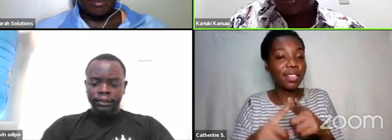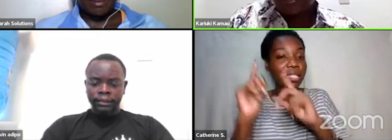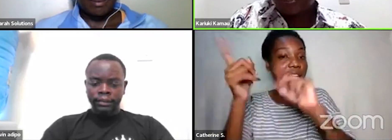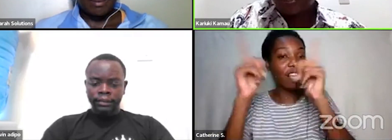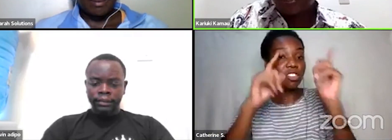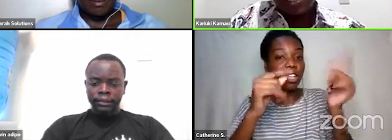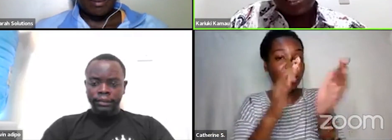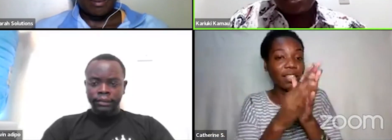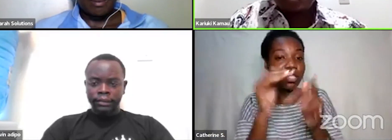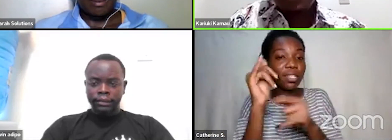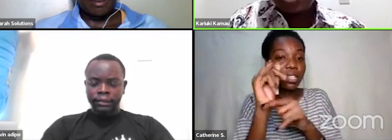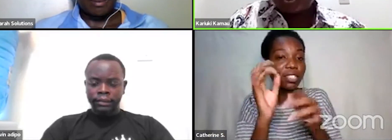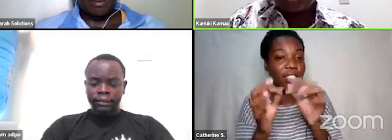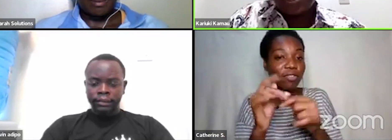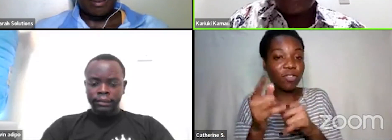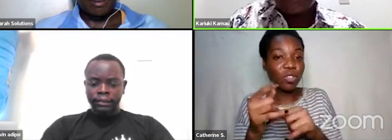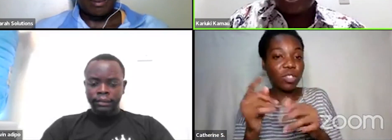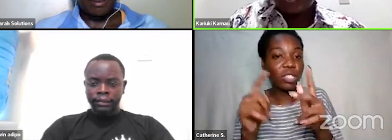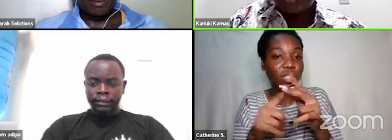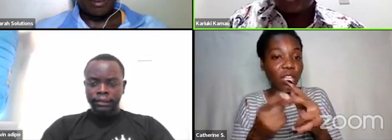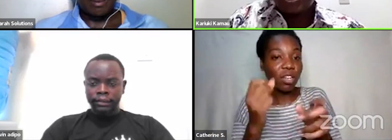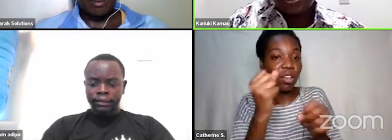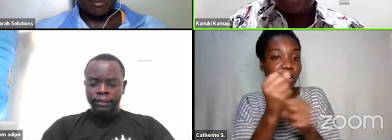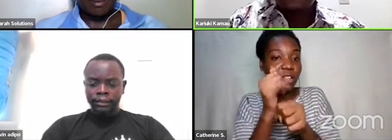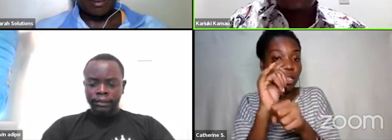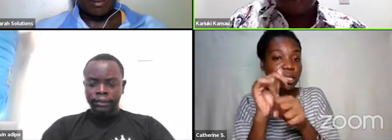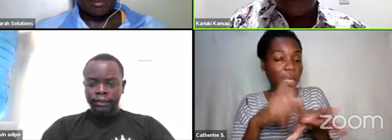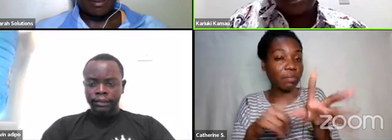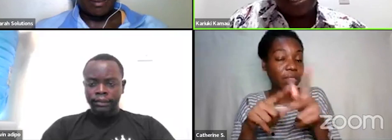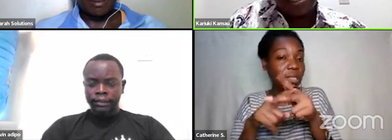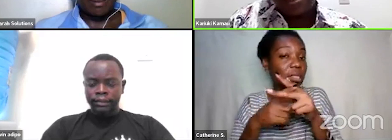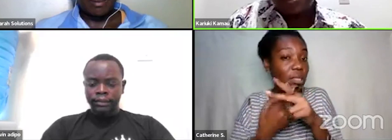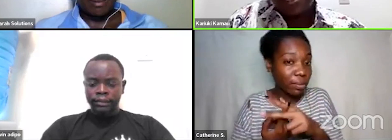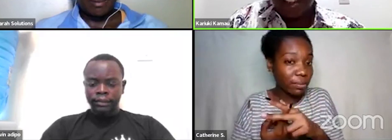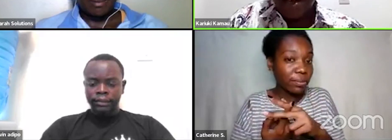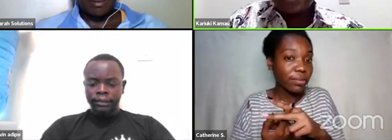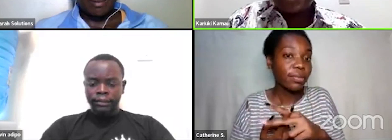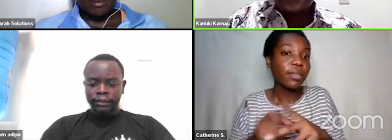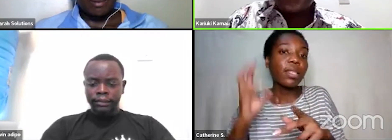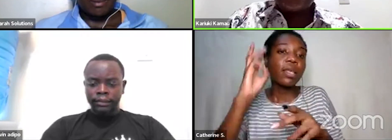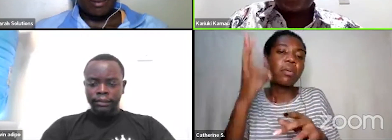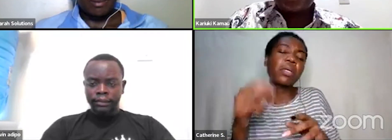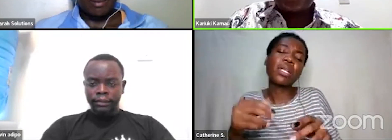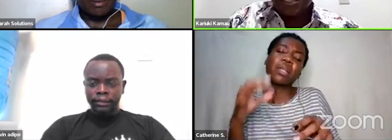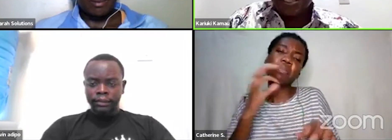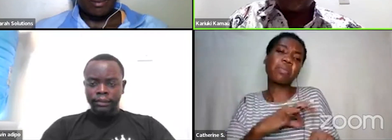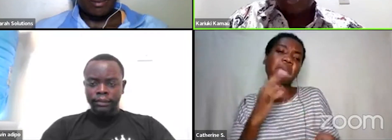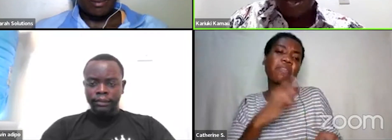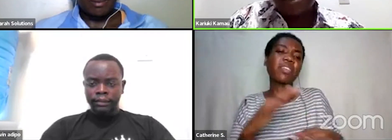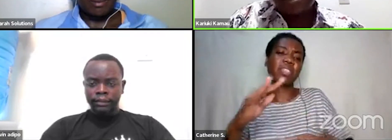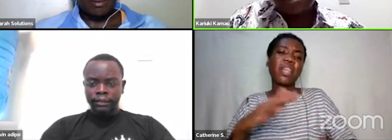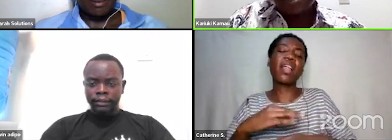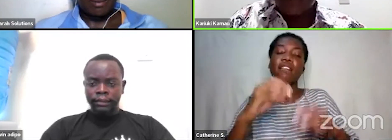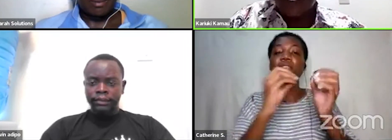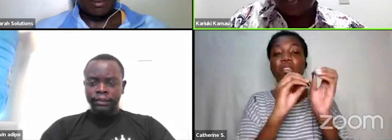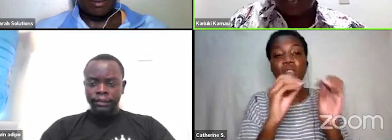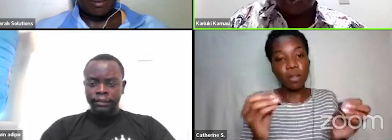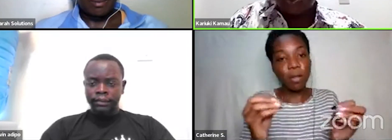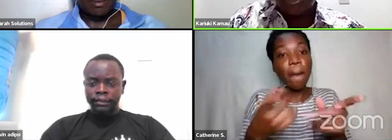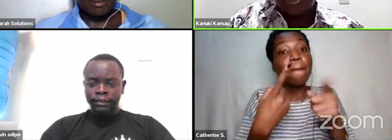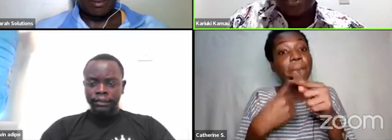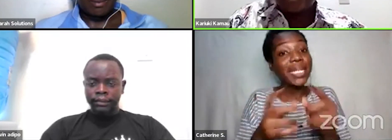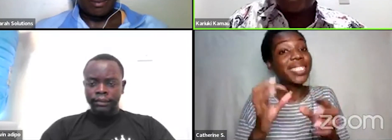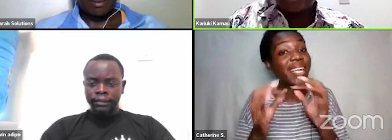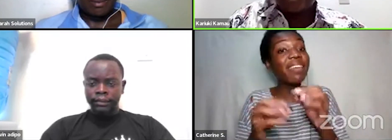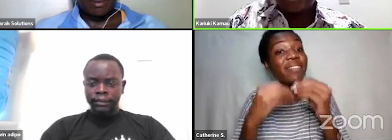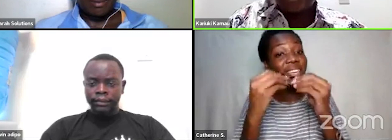satisfaction, in the initial stages, it might not give you enough profit like the salary you are earning. But if it gives you